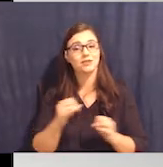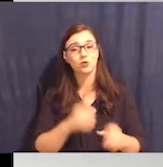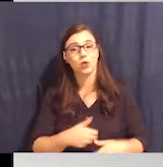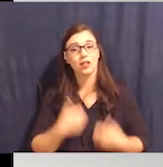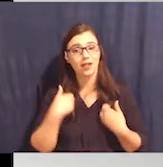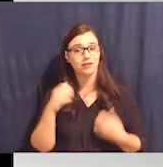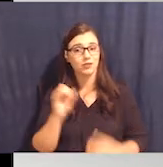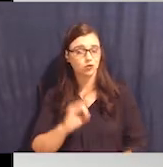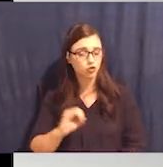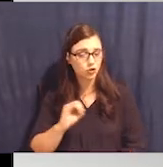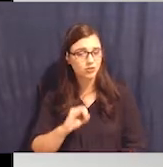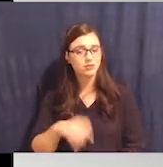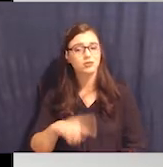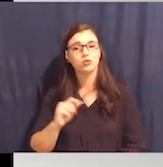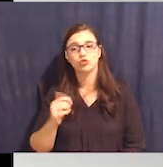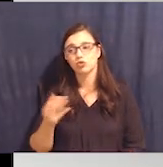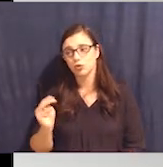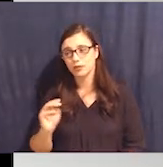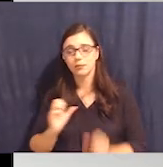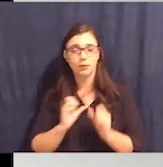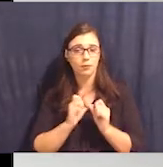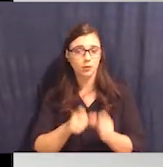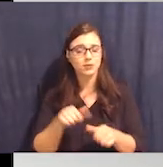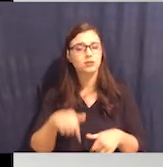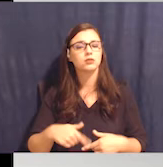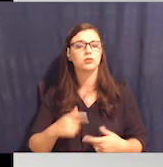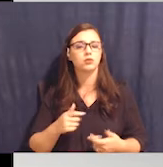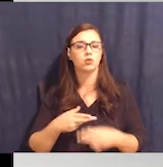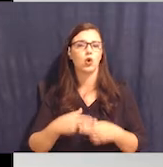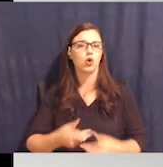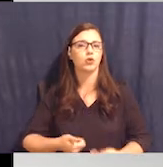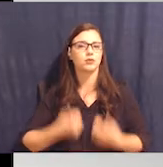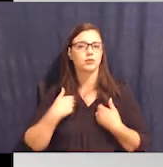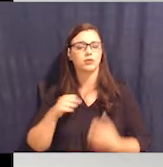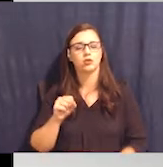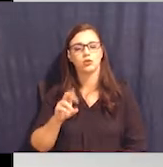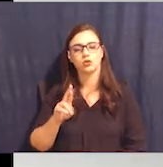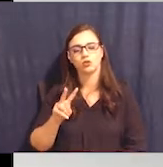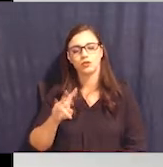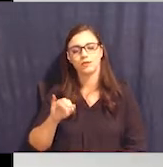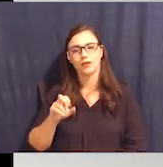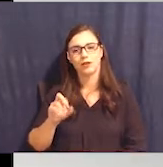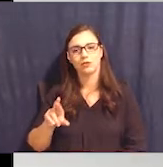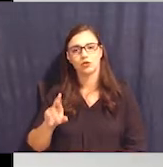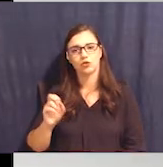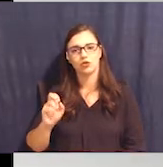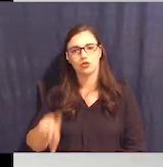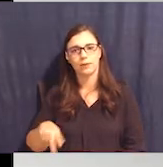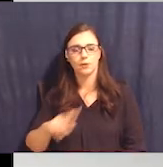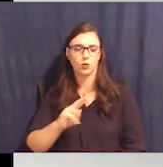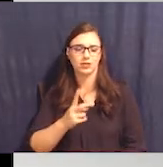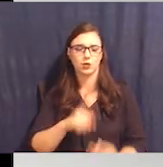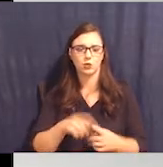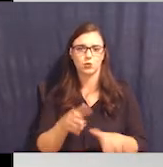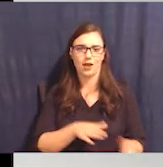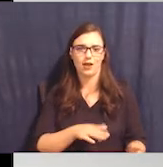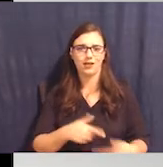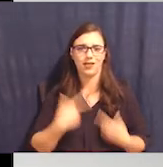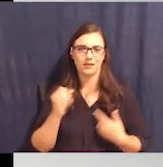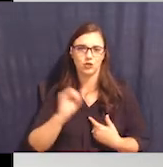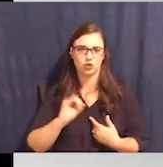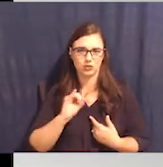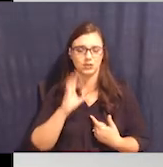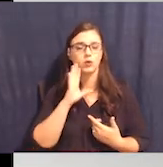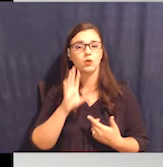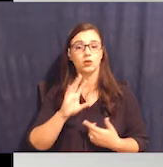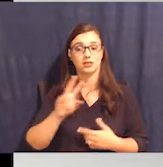life insurance, term or permanent. This is called survivorship or second to die life